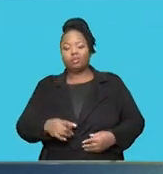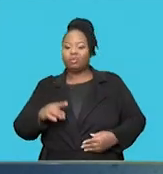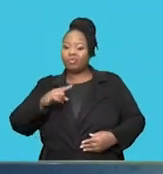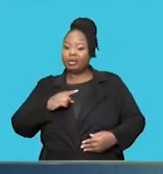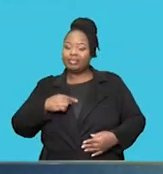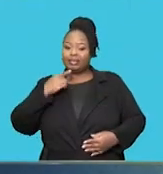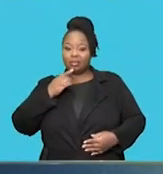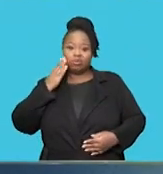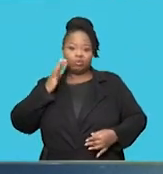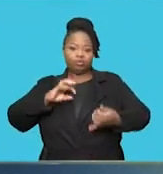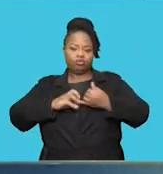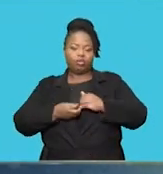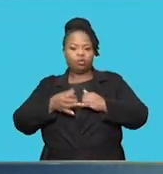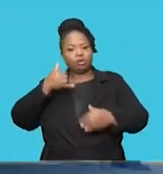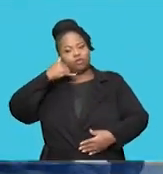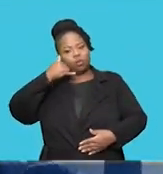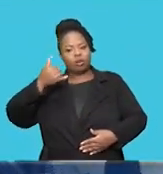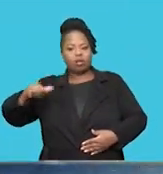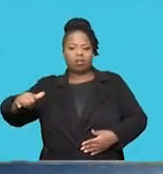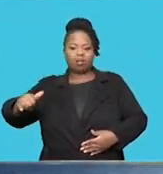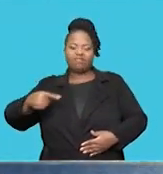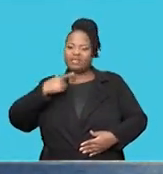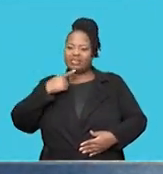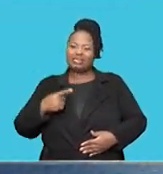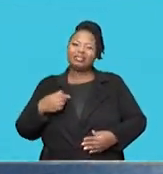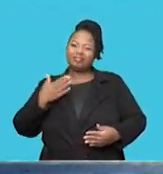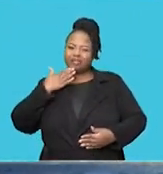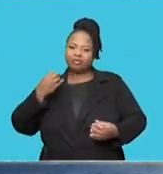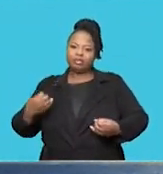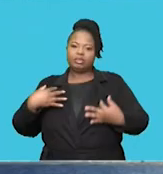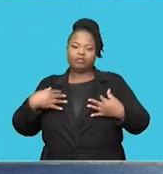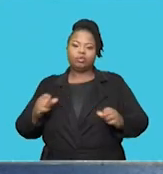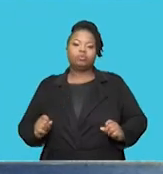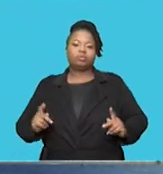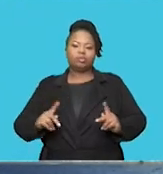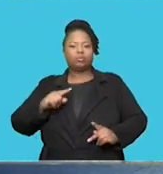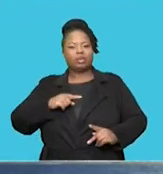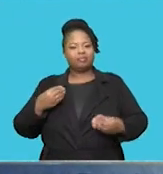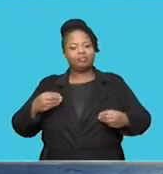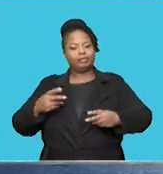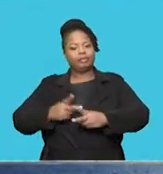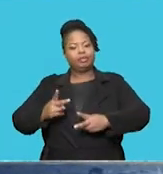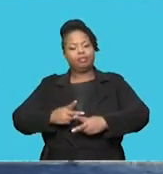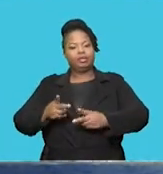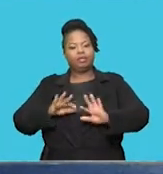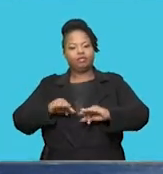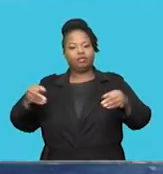uthe uma siwuxhumake ngomakhale kukwini wacela ukunikezwa ithuba nje uba usematasa